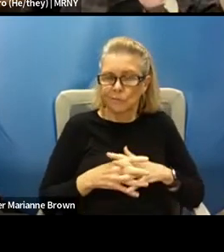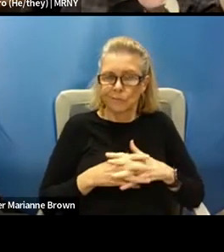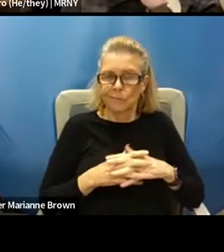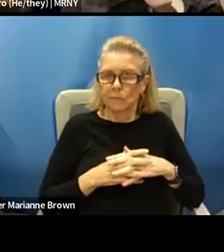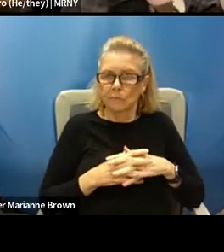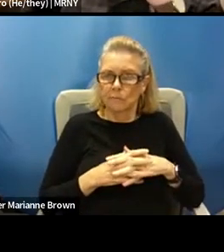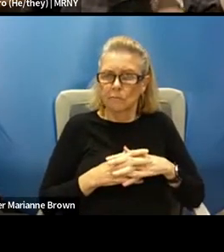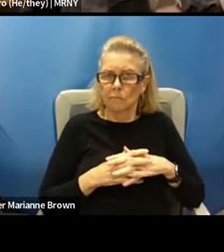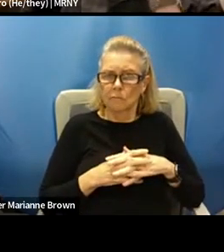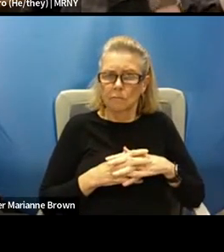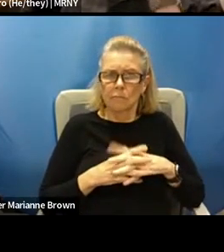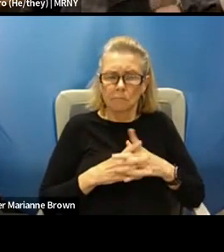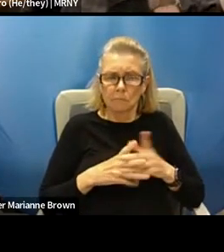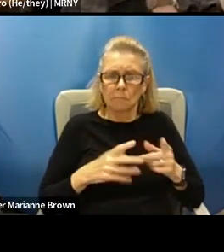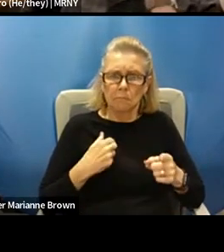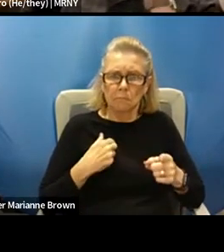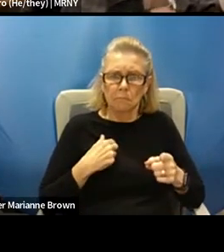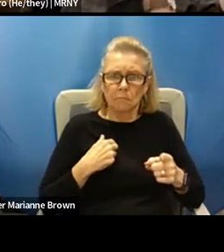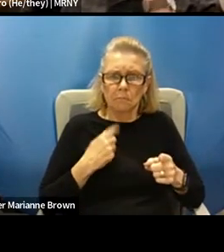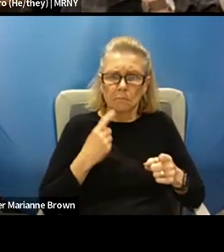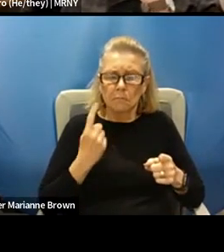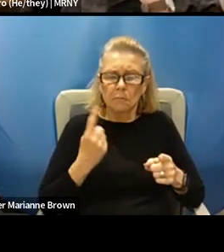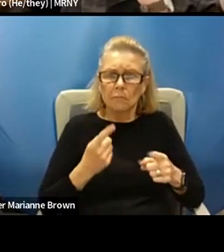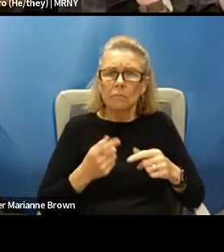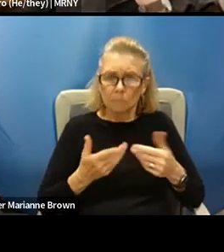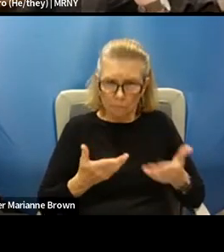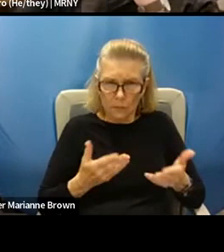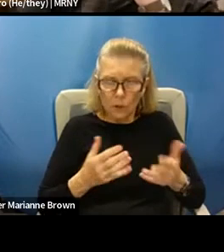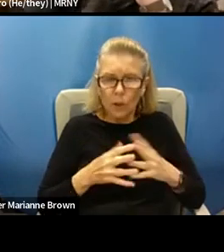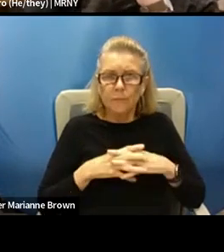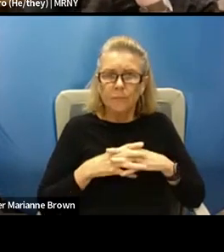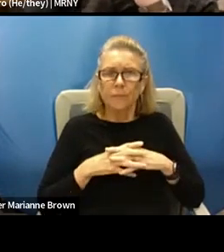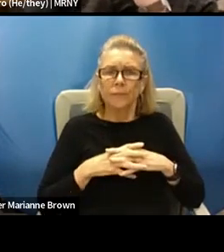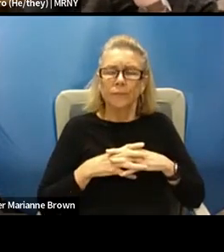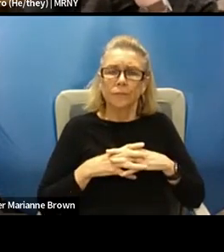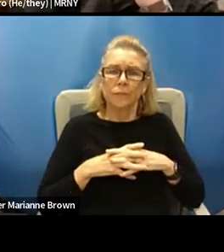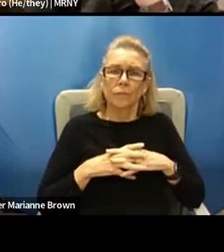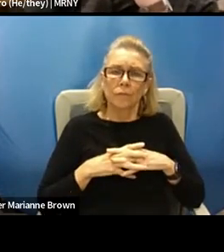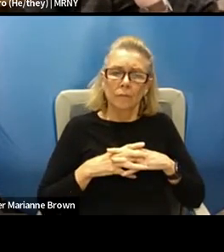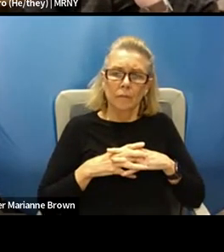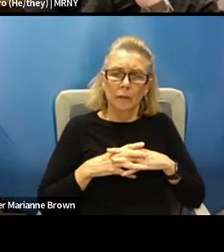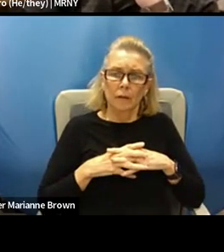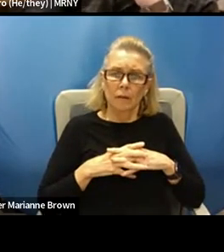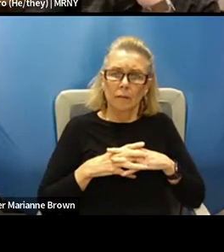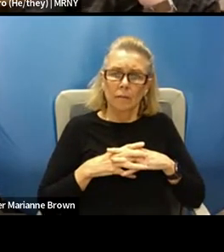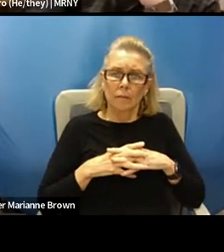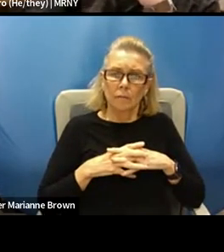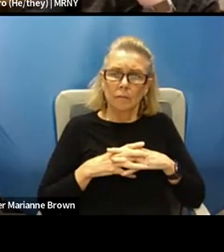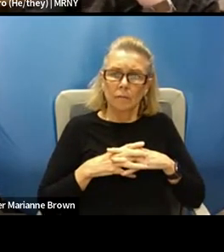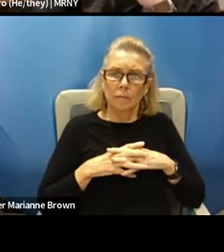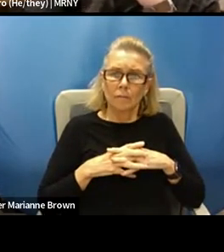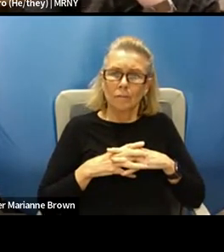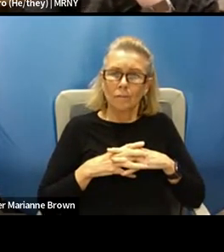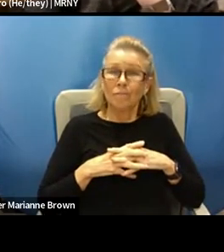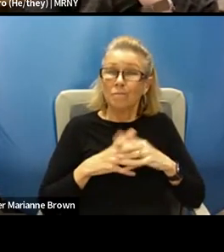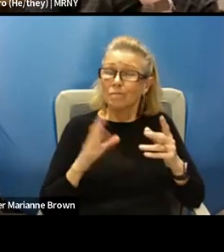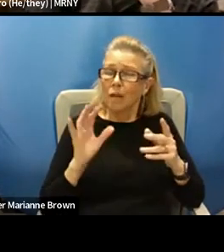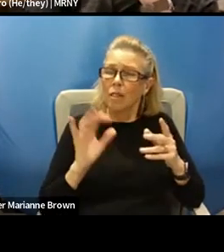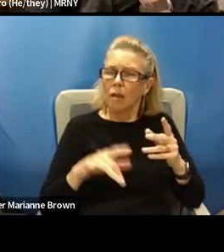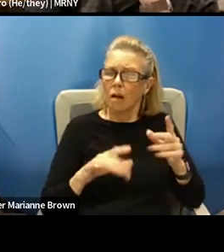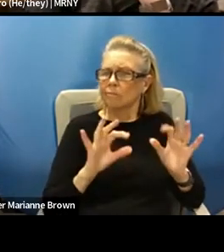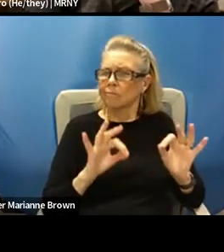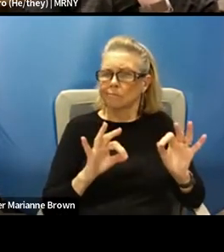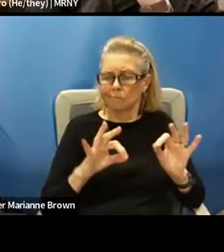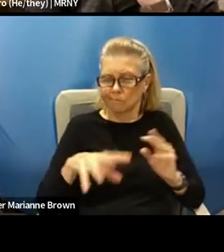I'll jump in on that. Go ahead. All right. This actually leverages off the previous discussion. All